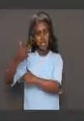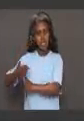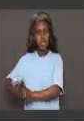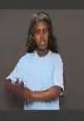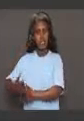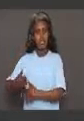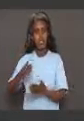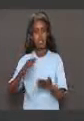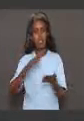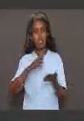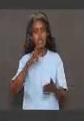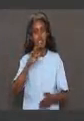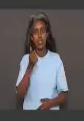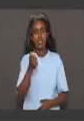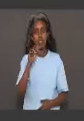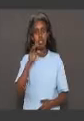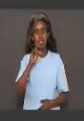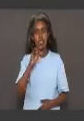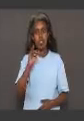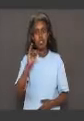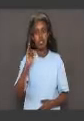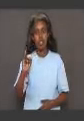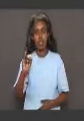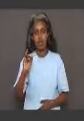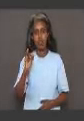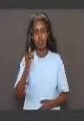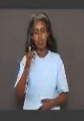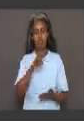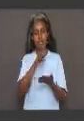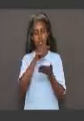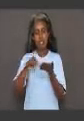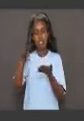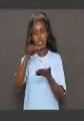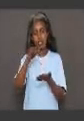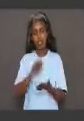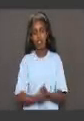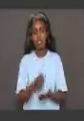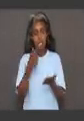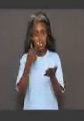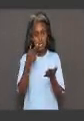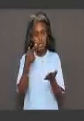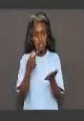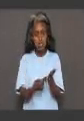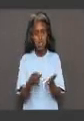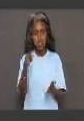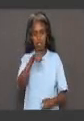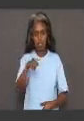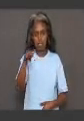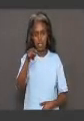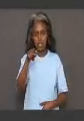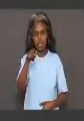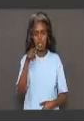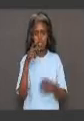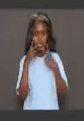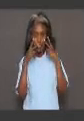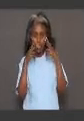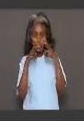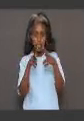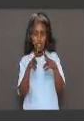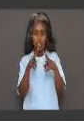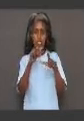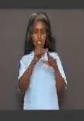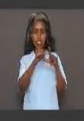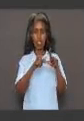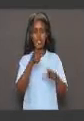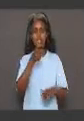are radii of the circle. In this circle, you can see that